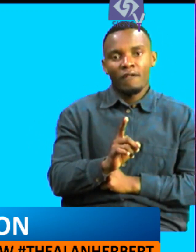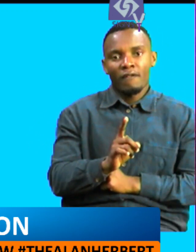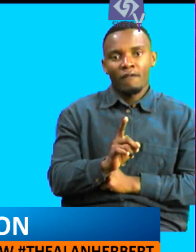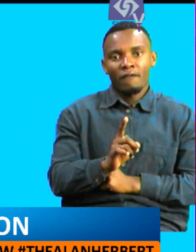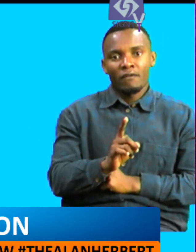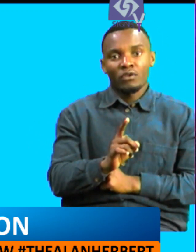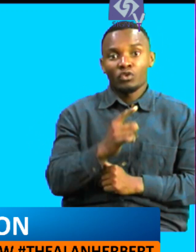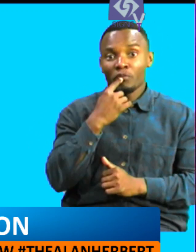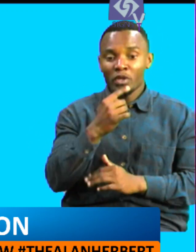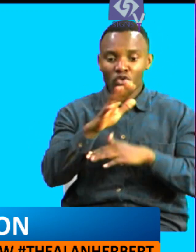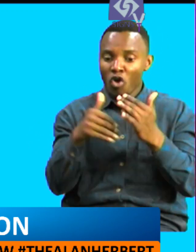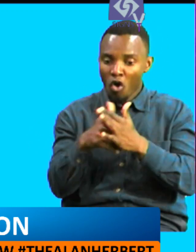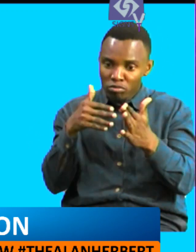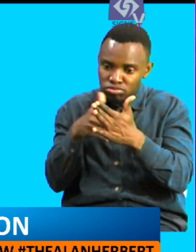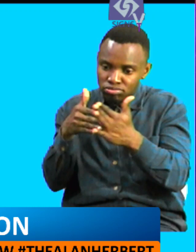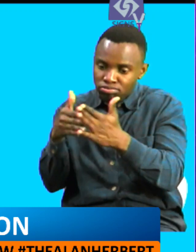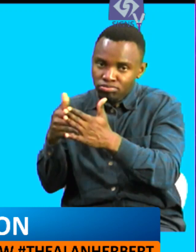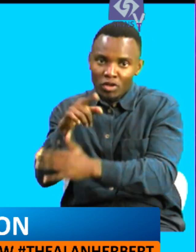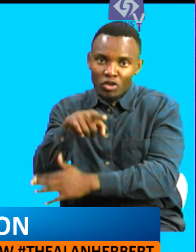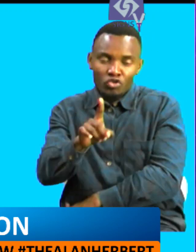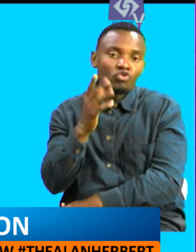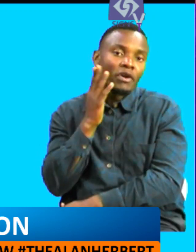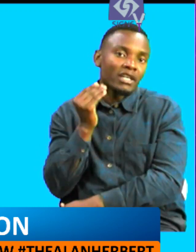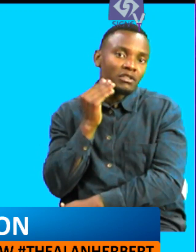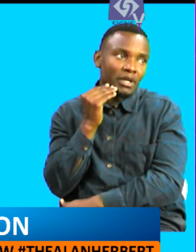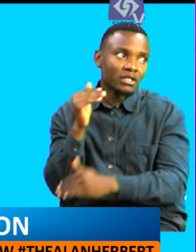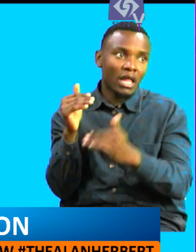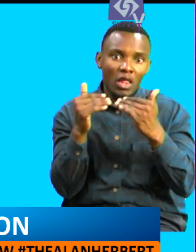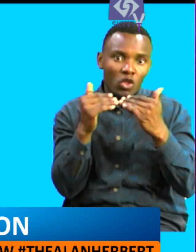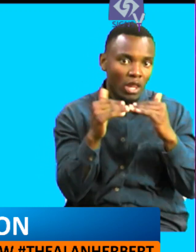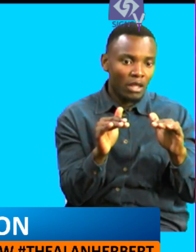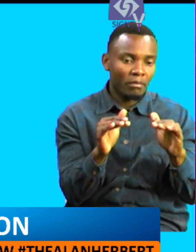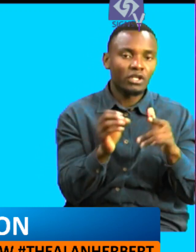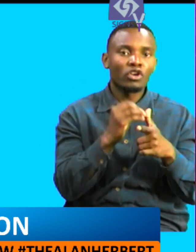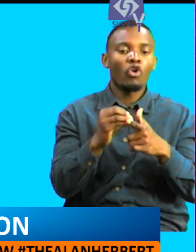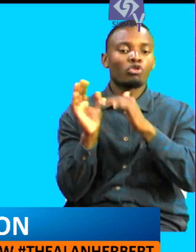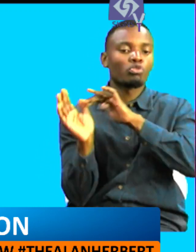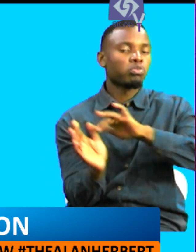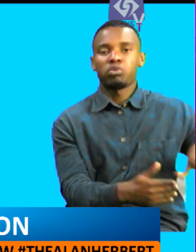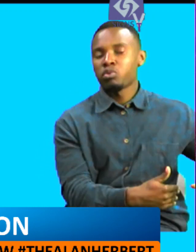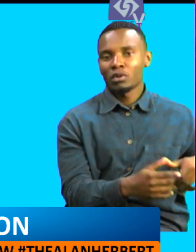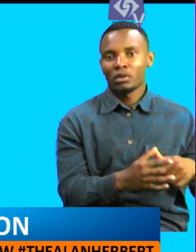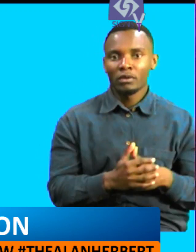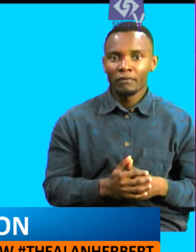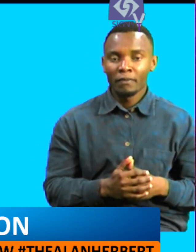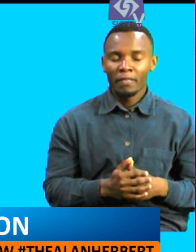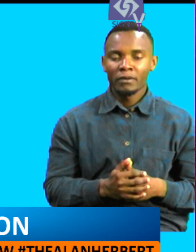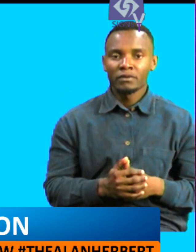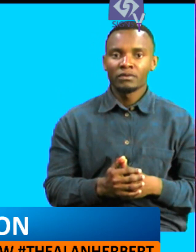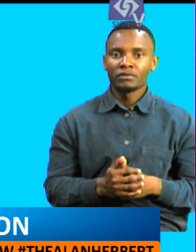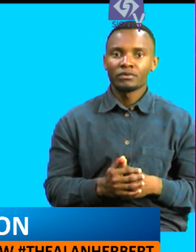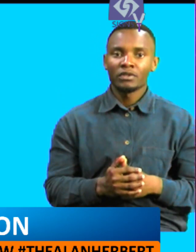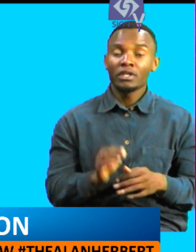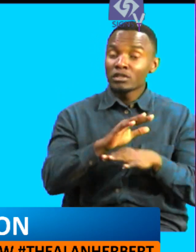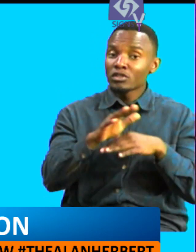to make sure that the barriers that you are facing are limited or done away with. So it's